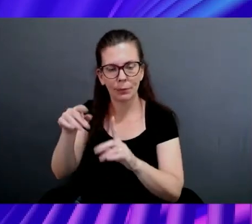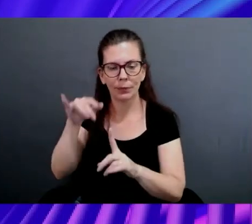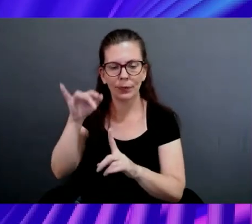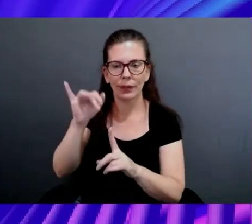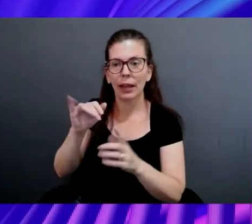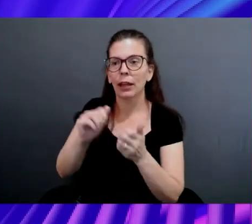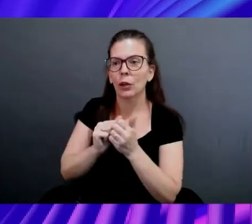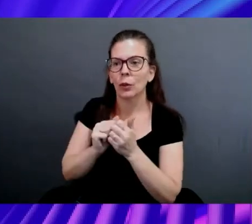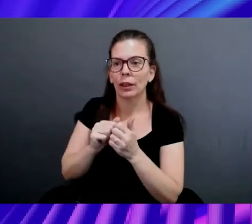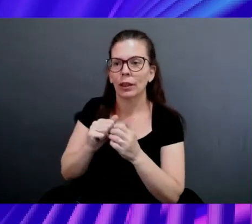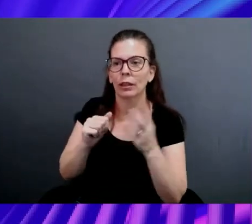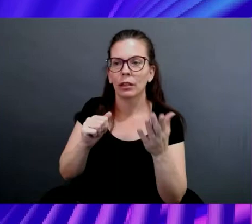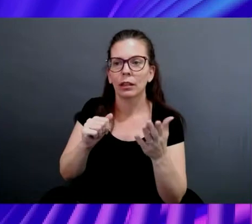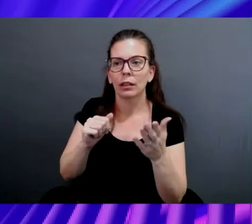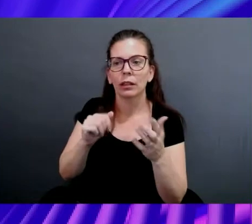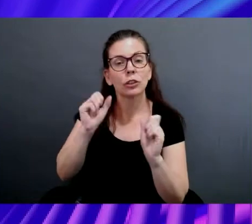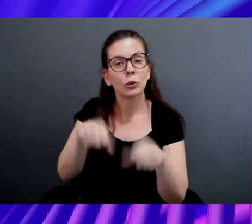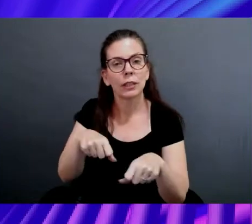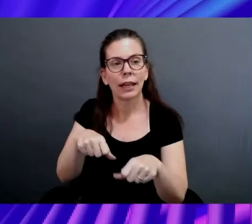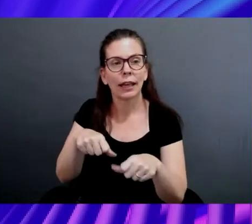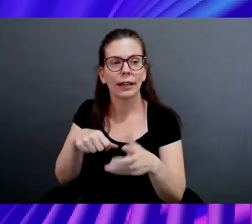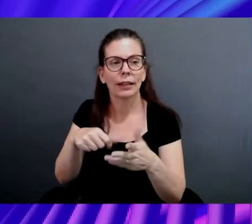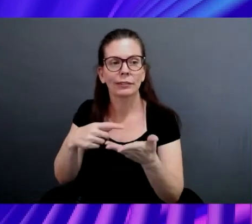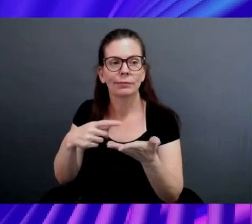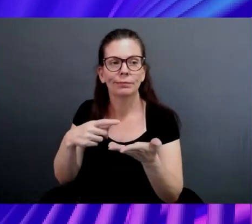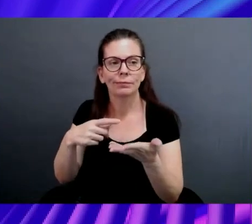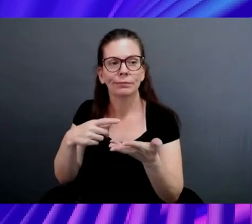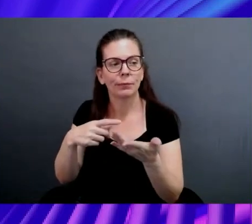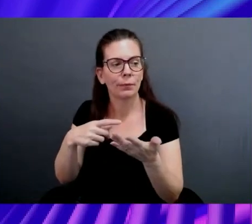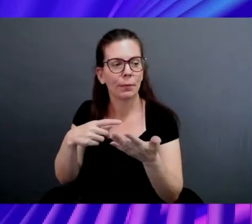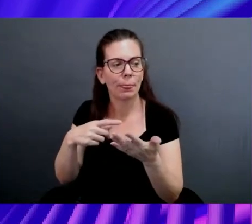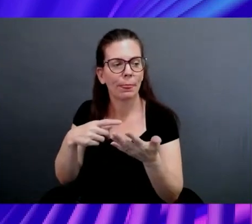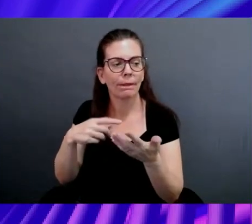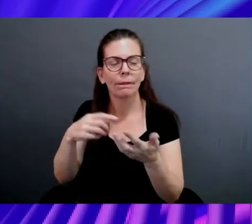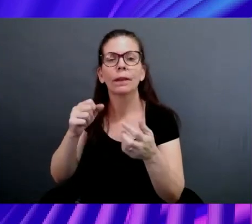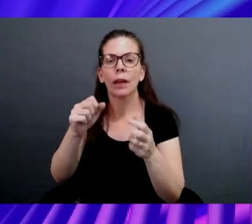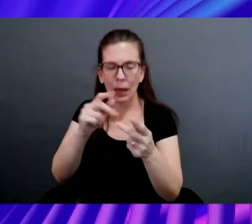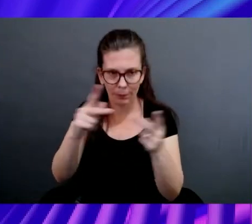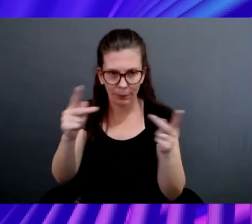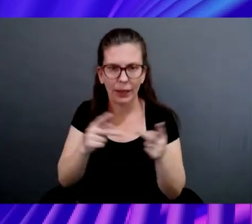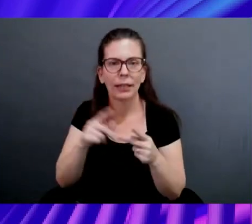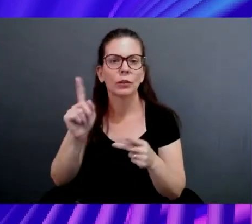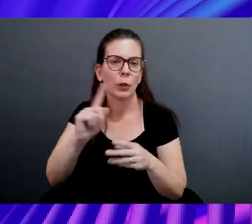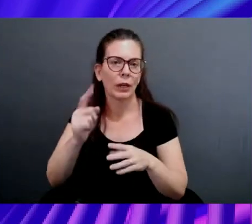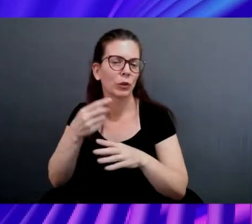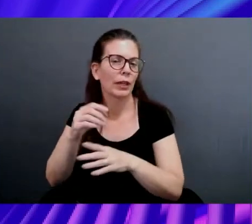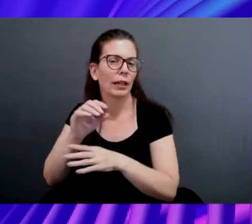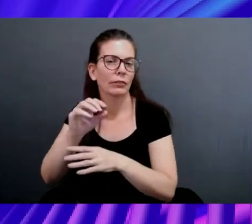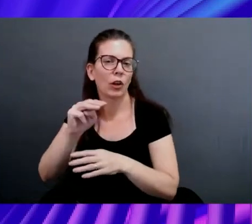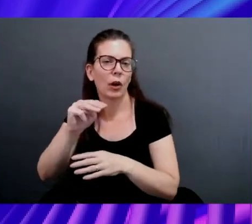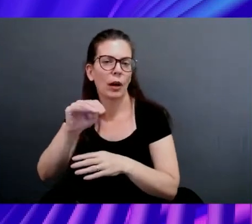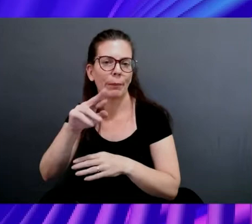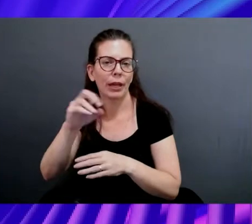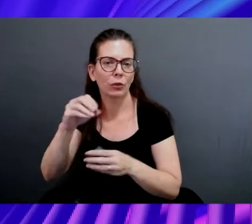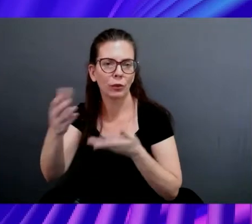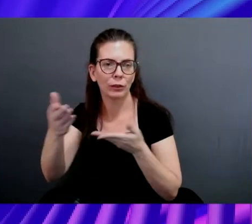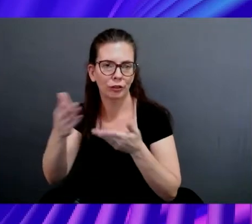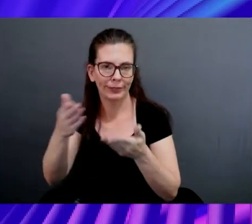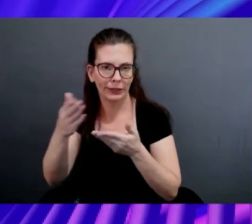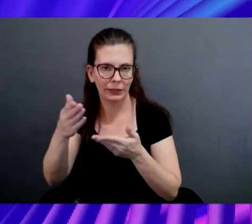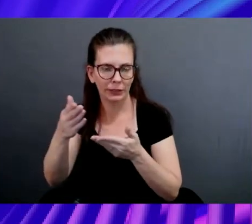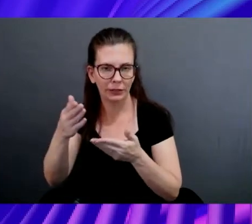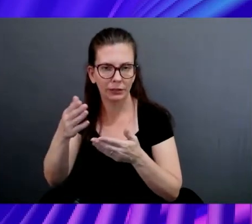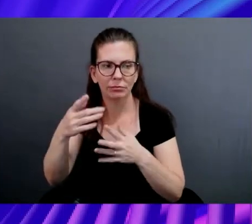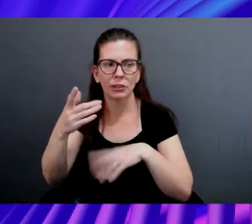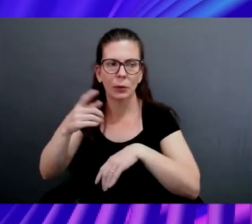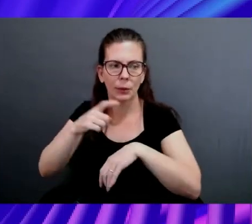traces where you can track your application microservices, method by method, where it is taking time,